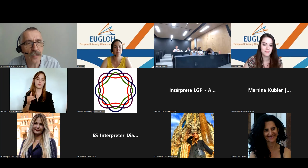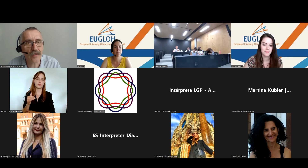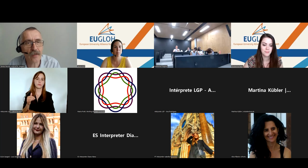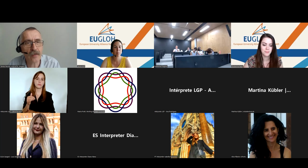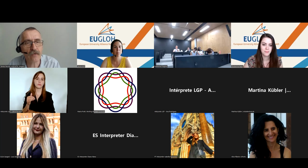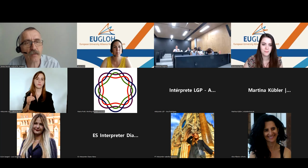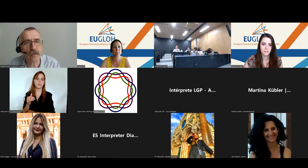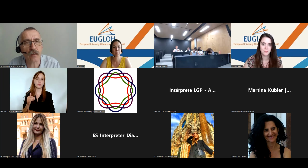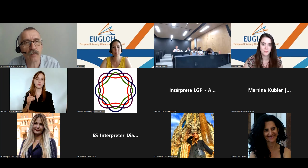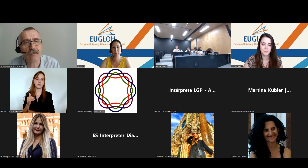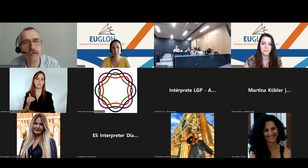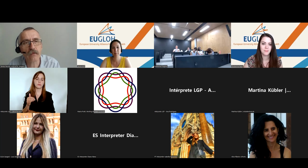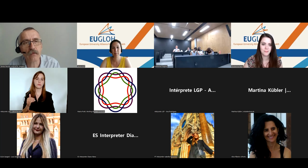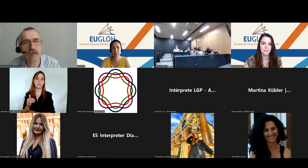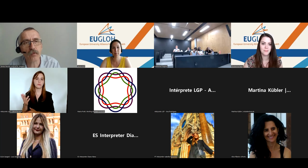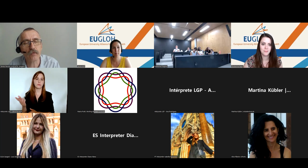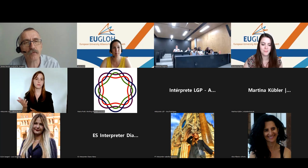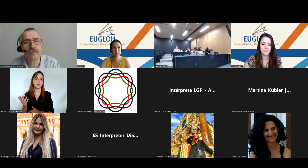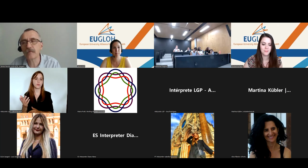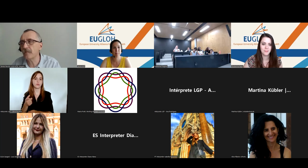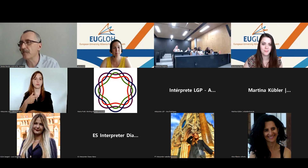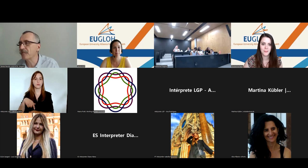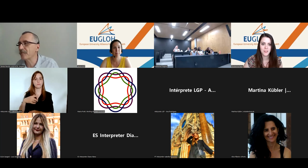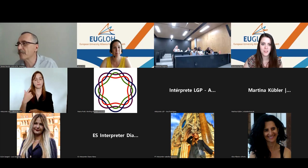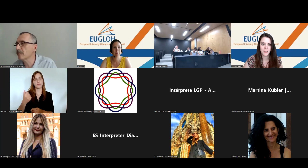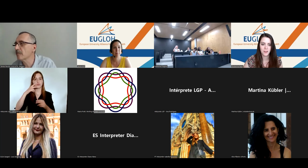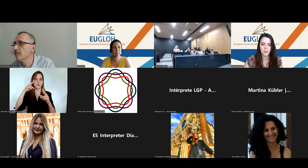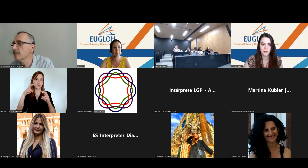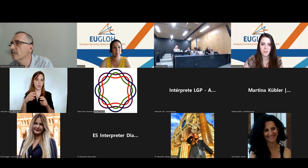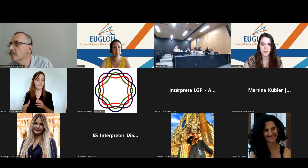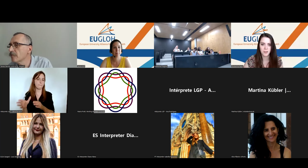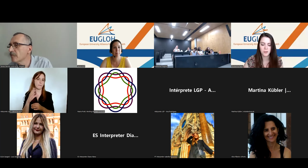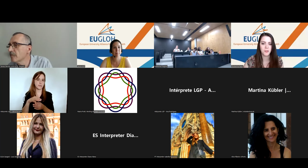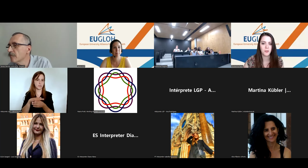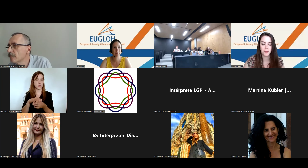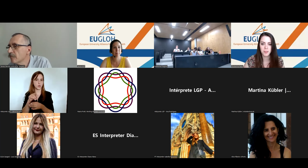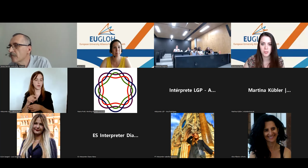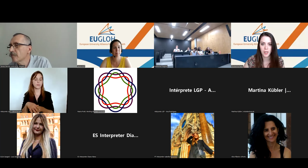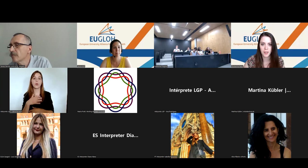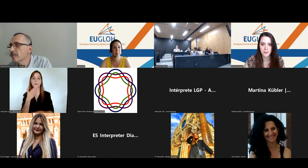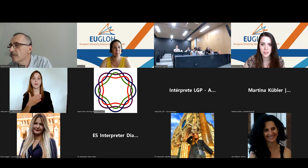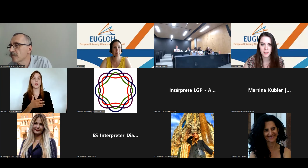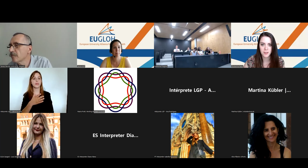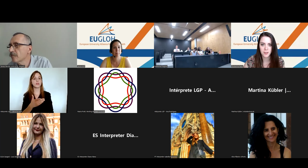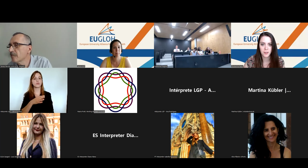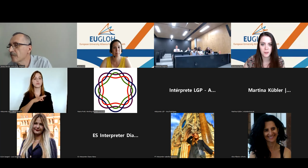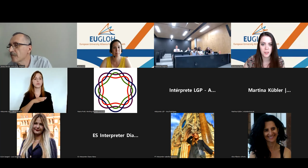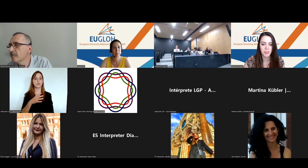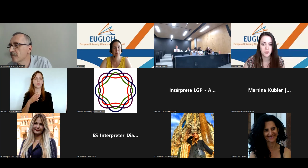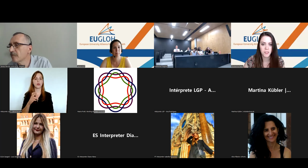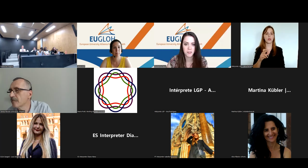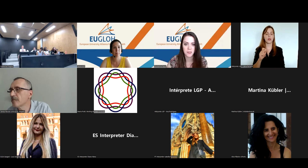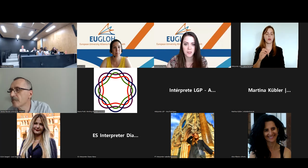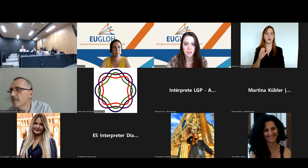will investigate the problem. Yes, thank you, Mr. Rachko. With your permission, I sent your